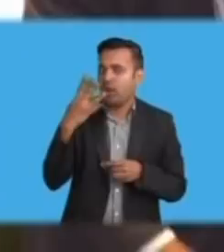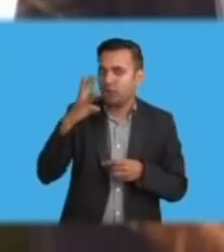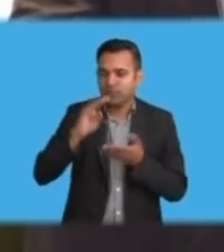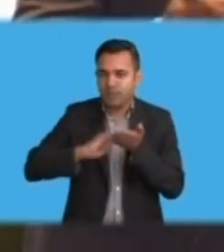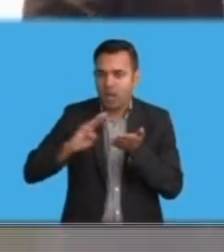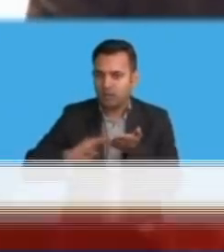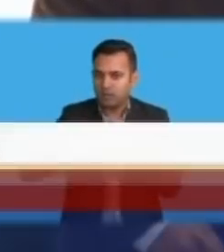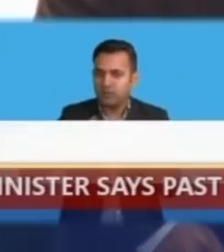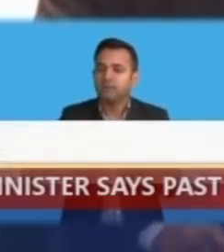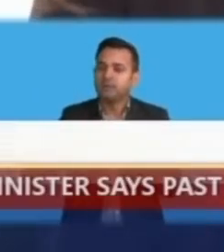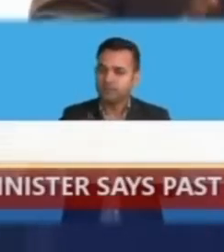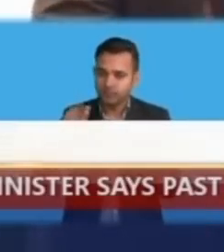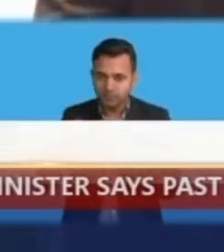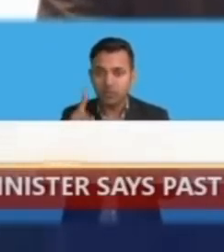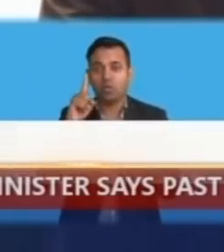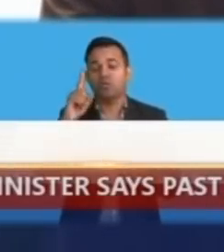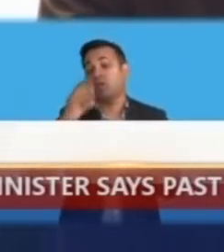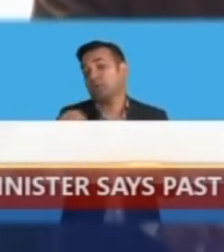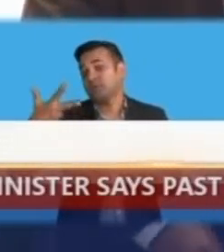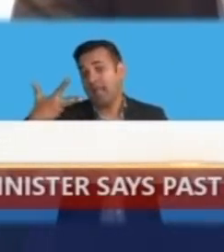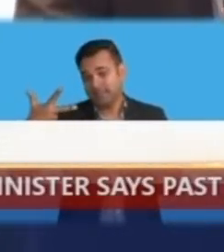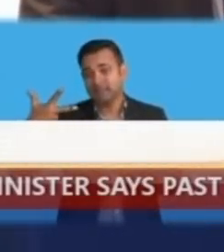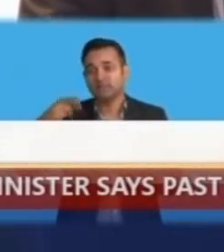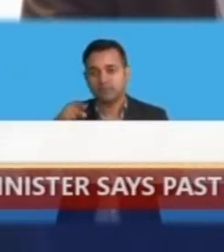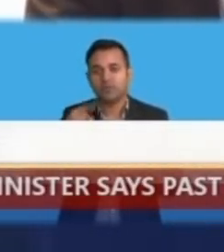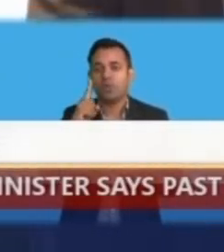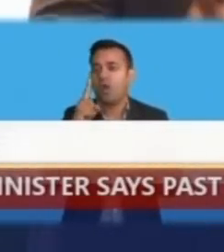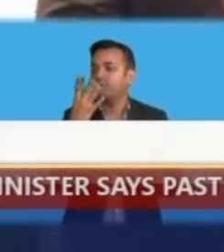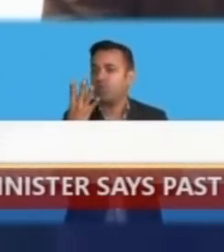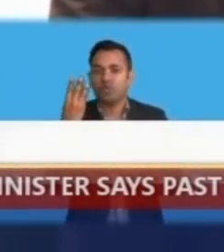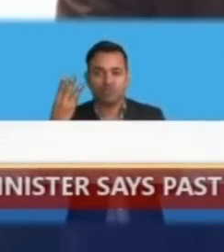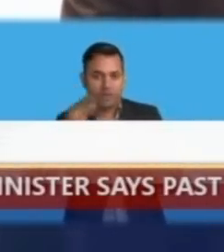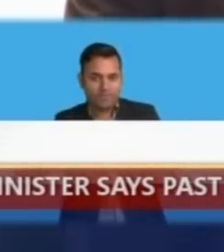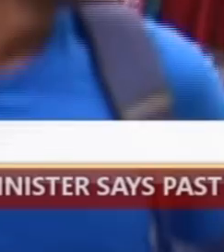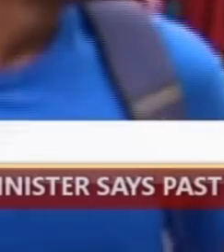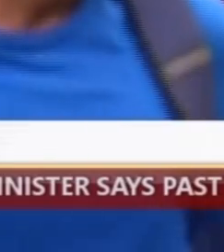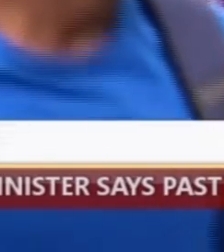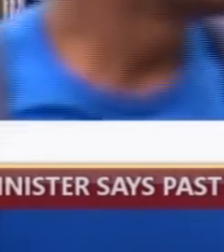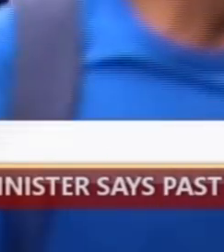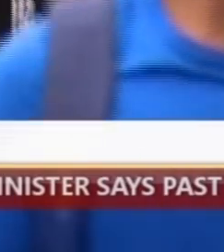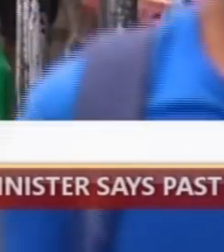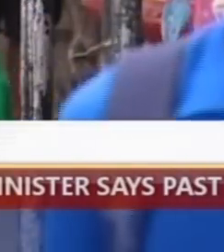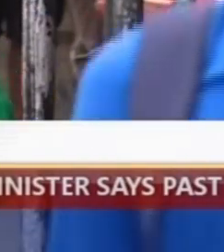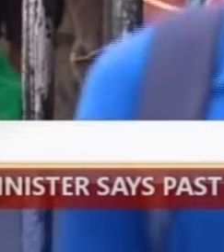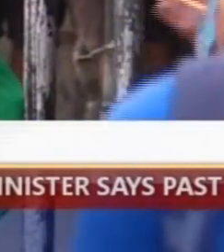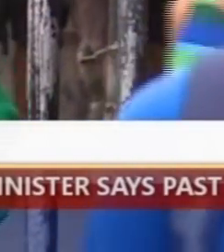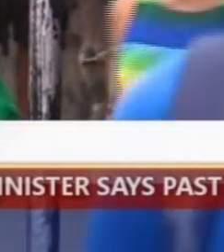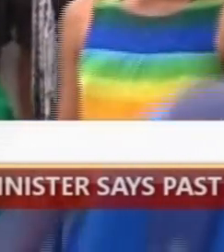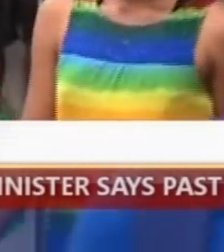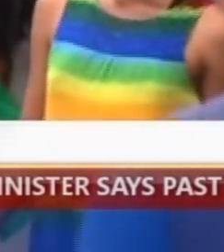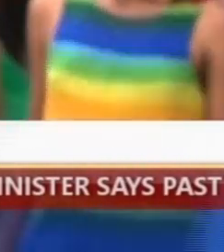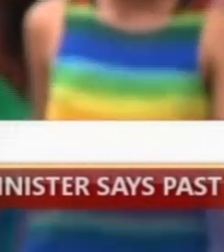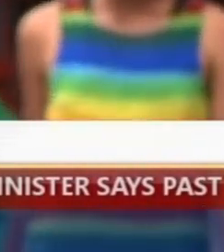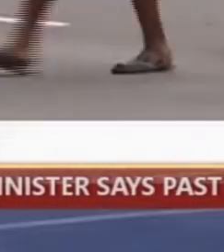Madam Speaker. 2008, 143 million. 2009, 146 million. Sariratu also says the government